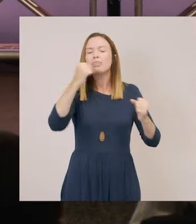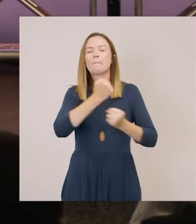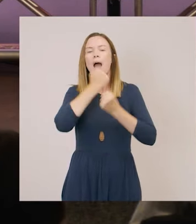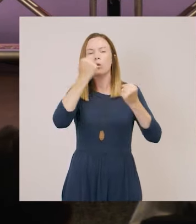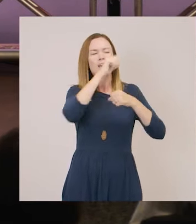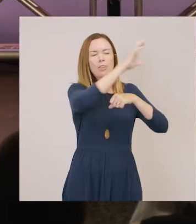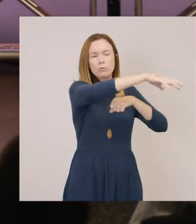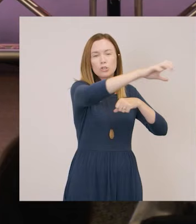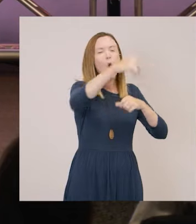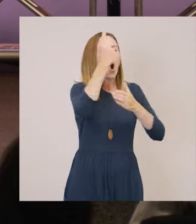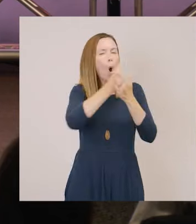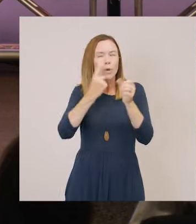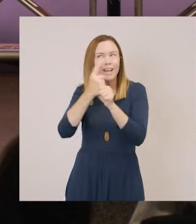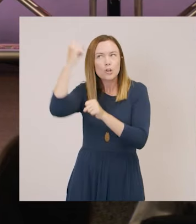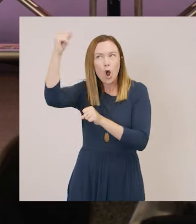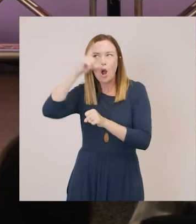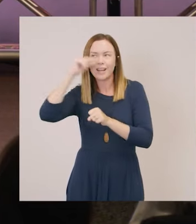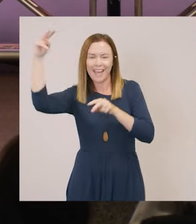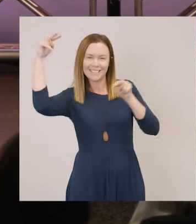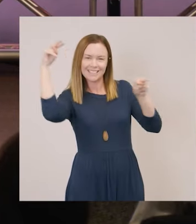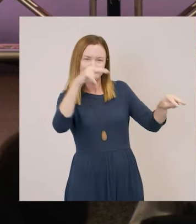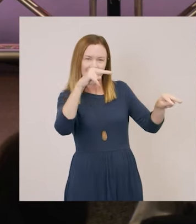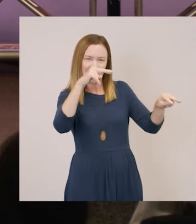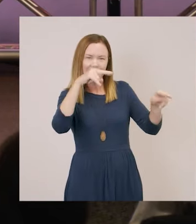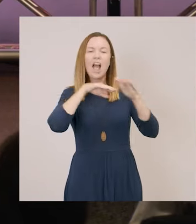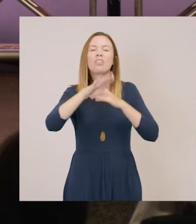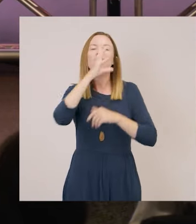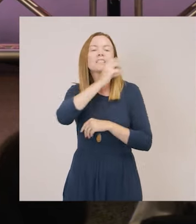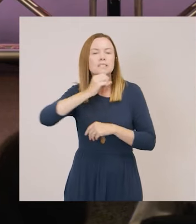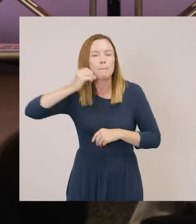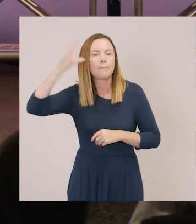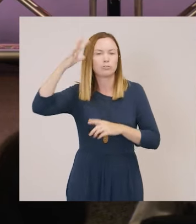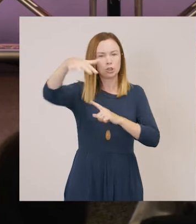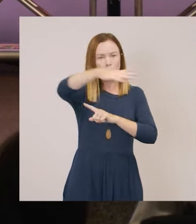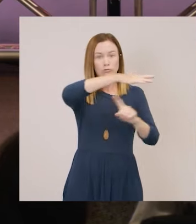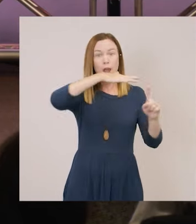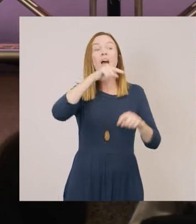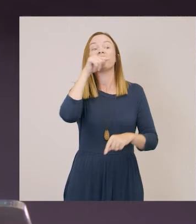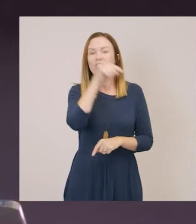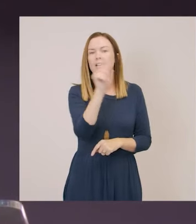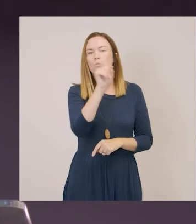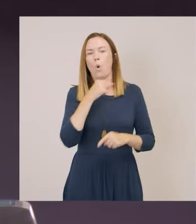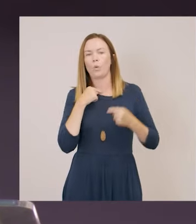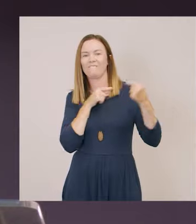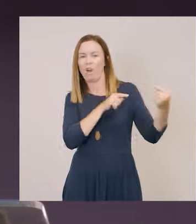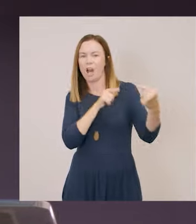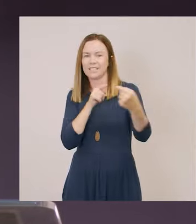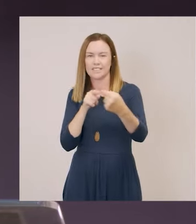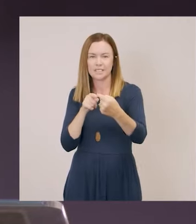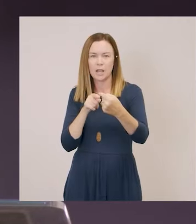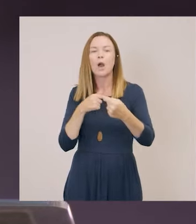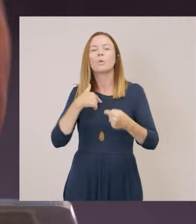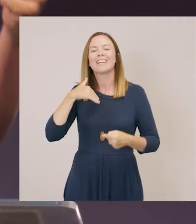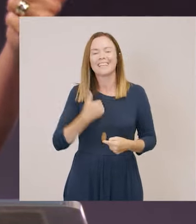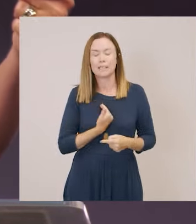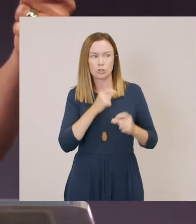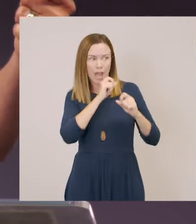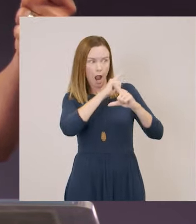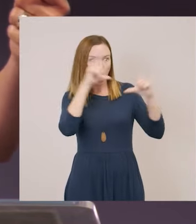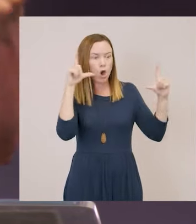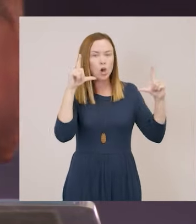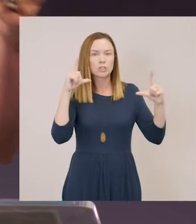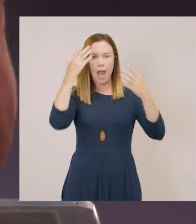powers and principalities that only God can see in the spiritual realm. That's what we're fighting against. We need to stay alert, we need to